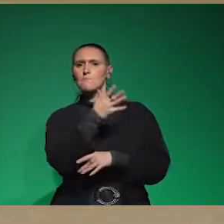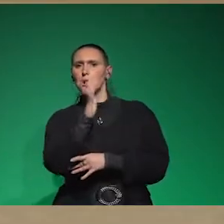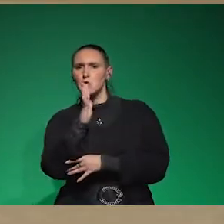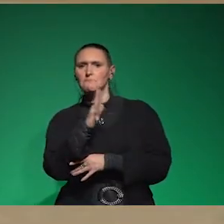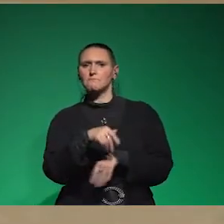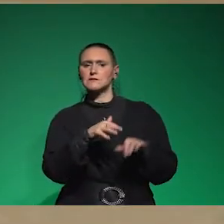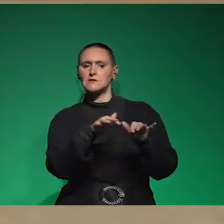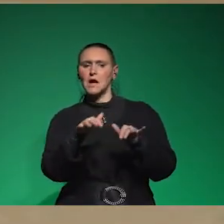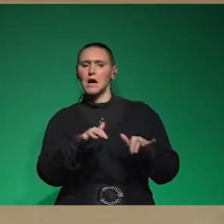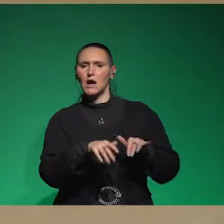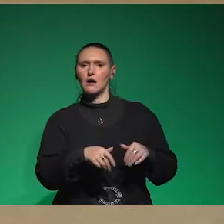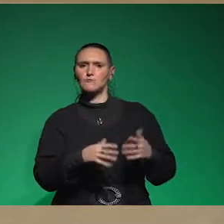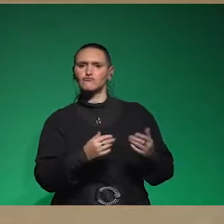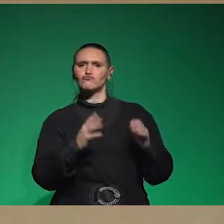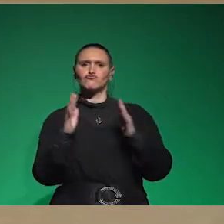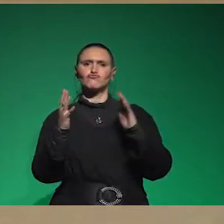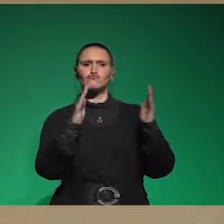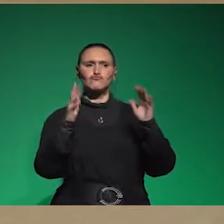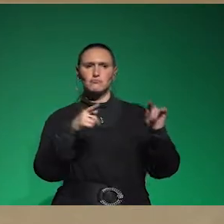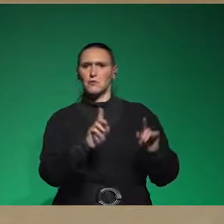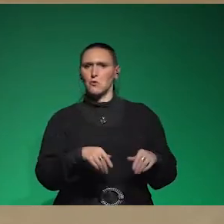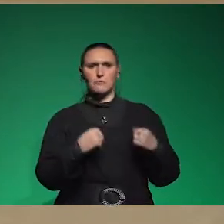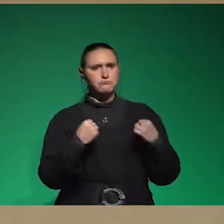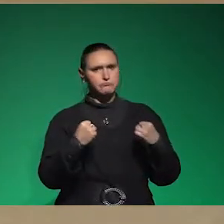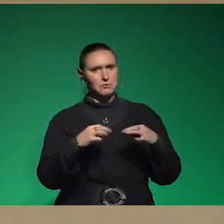inside the forest, even it's like far away from